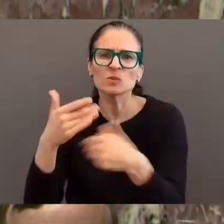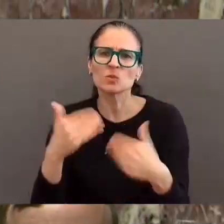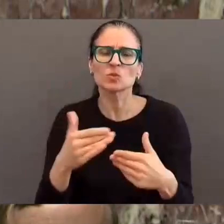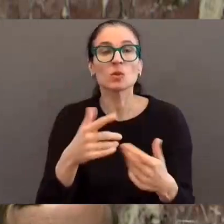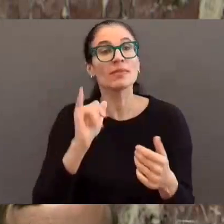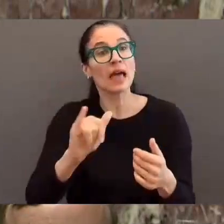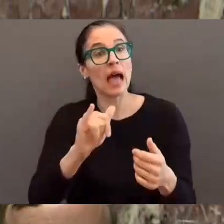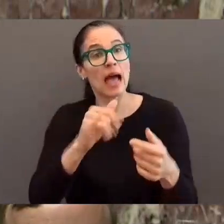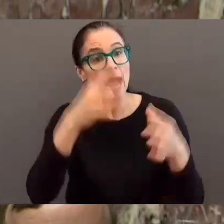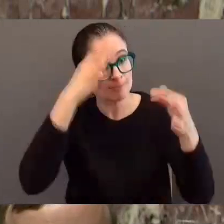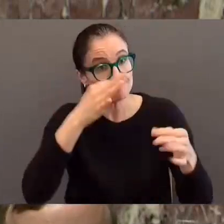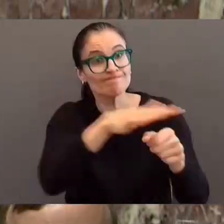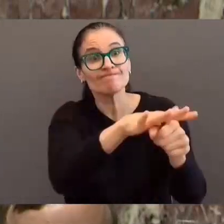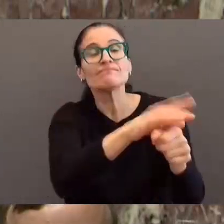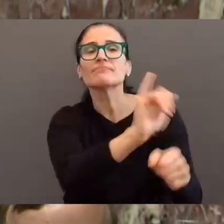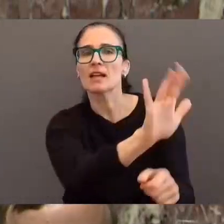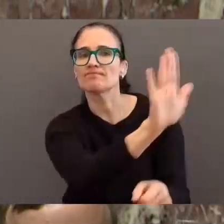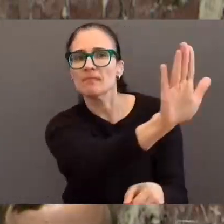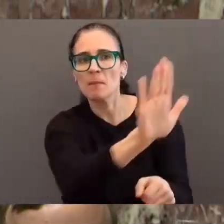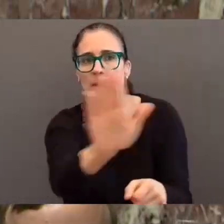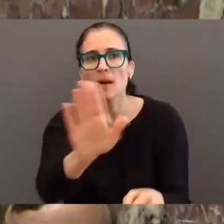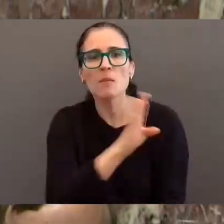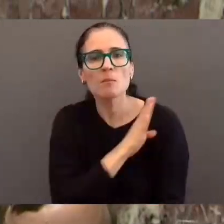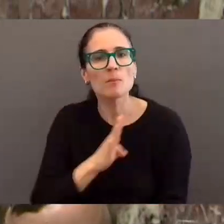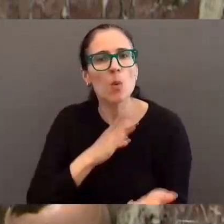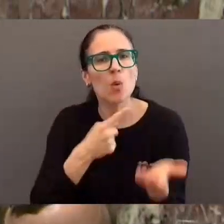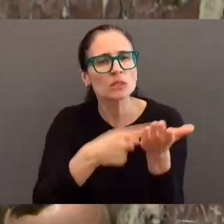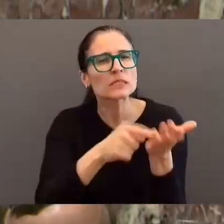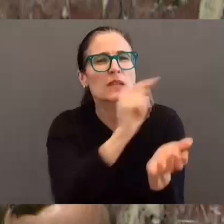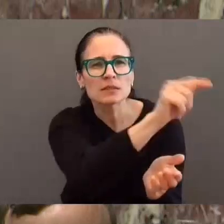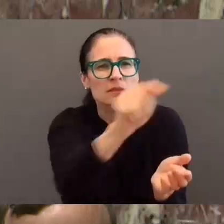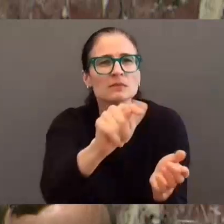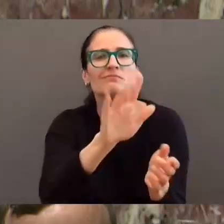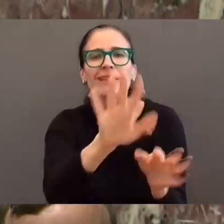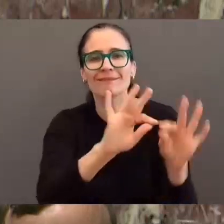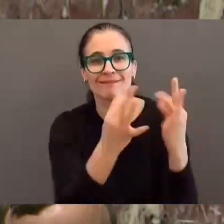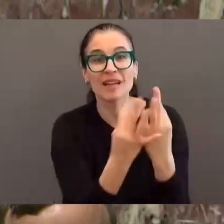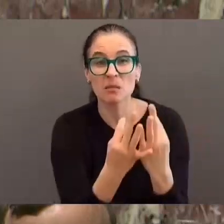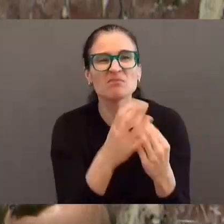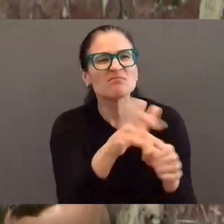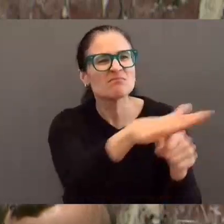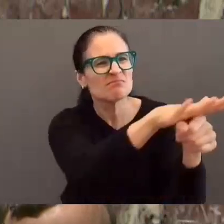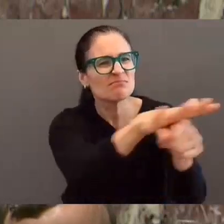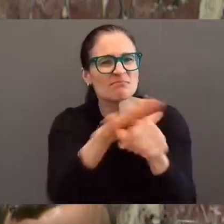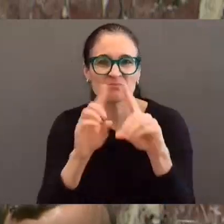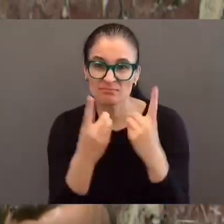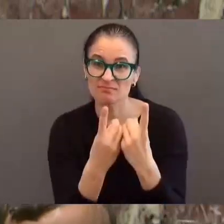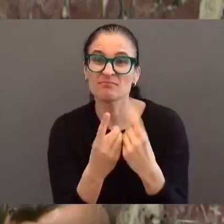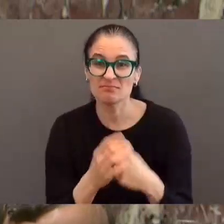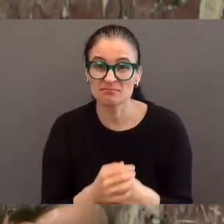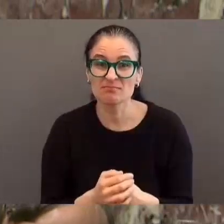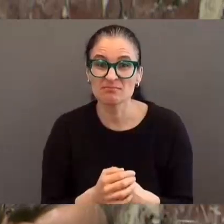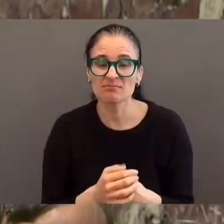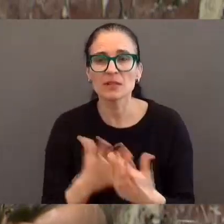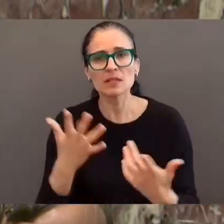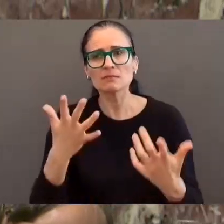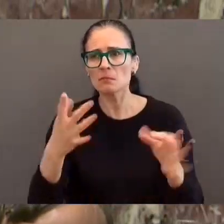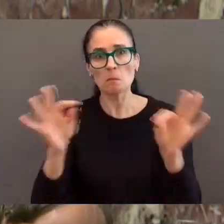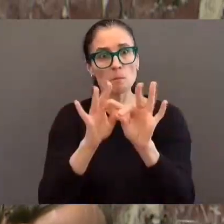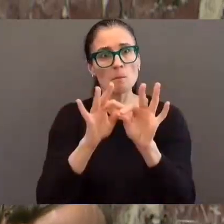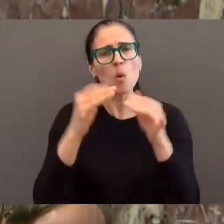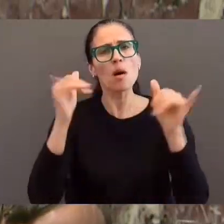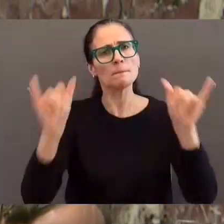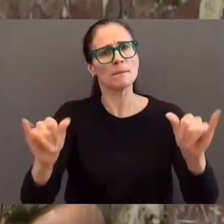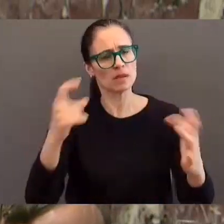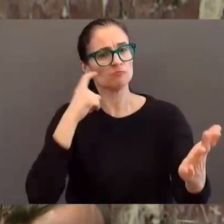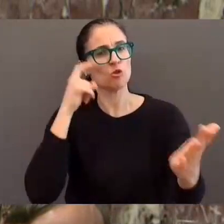districts. I think it is so important to continue to recognize the challenges that we face. I know the official opposition doesn't